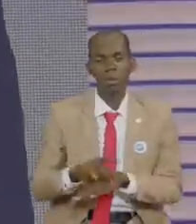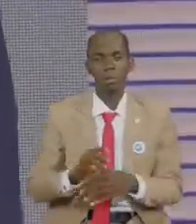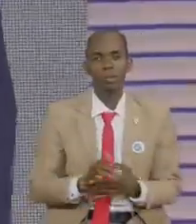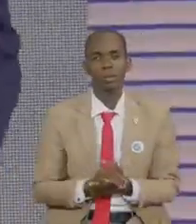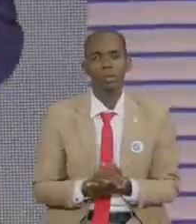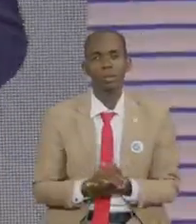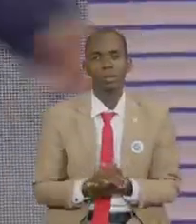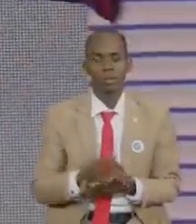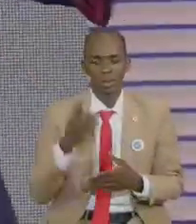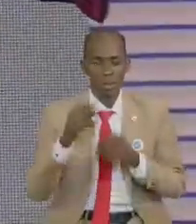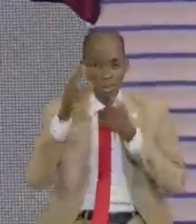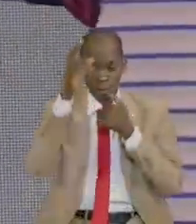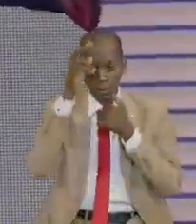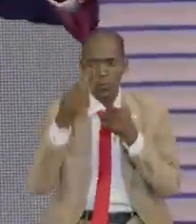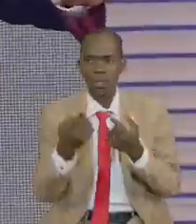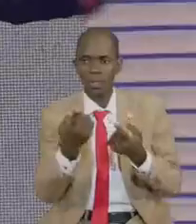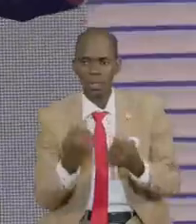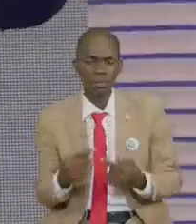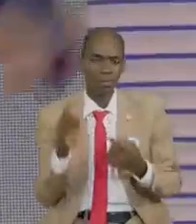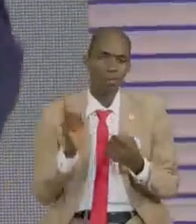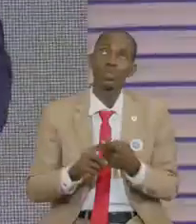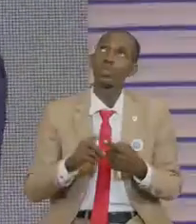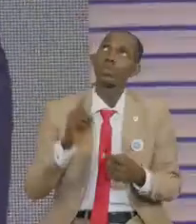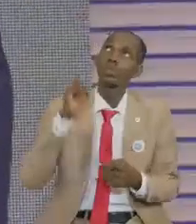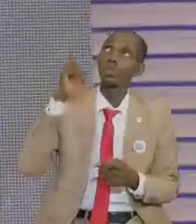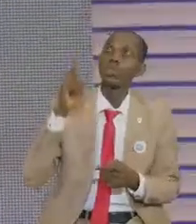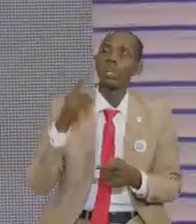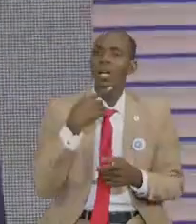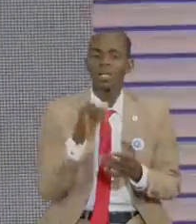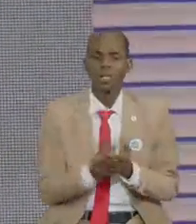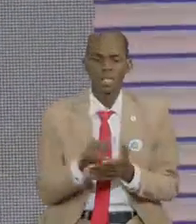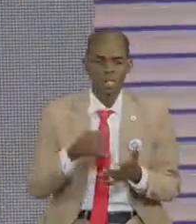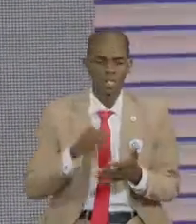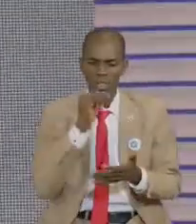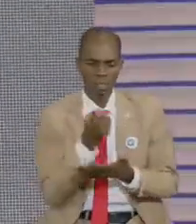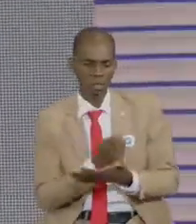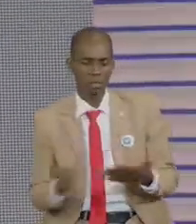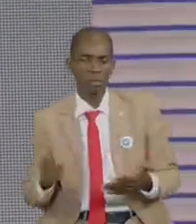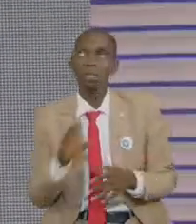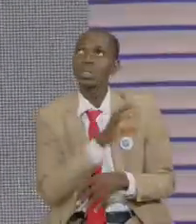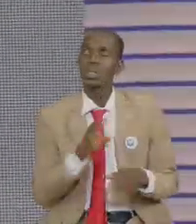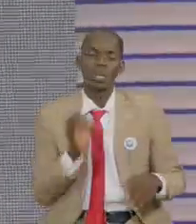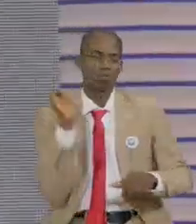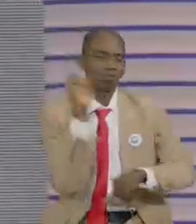The devil came to him and he said, it is written. He defeated the devil.